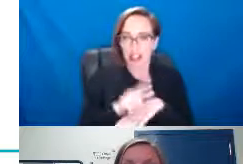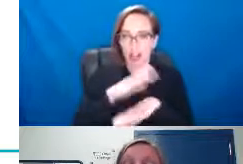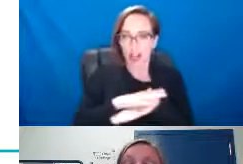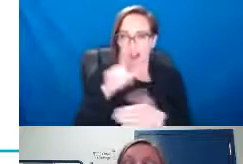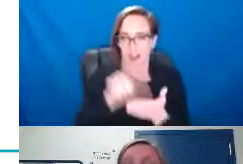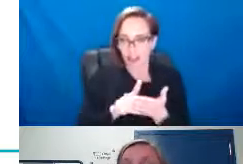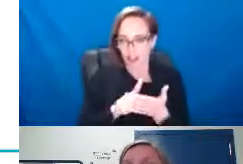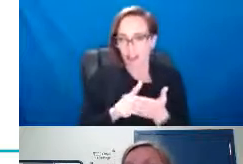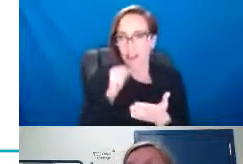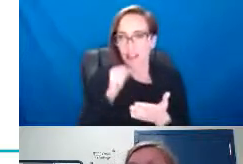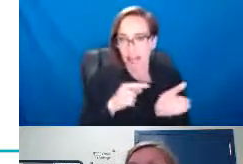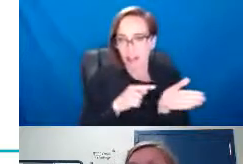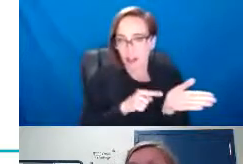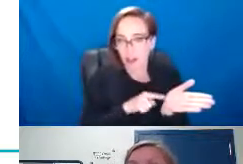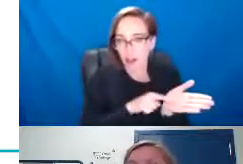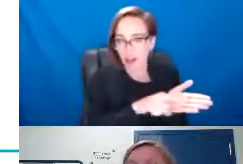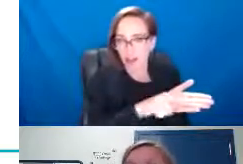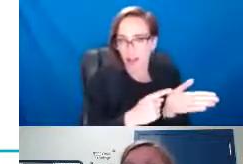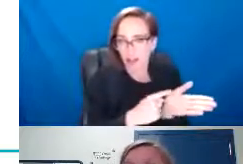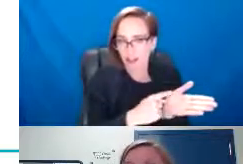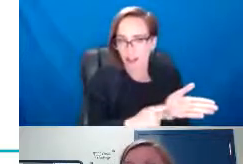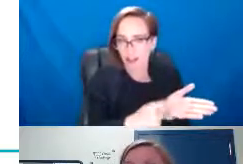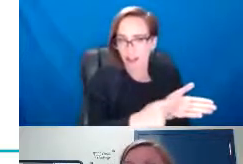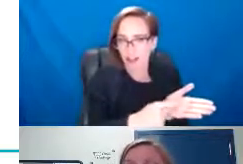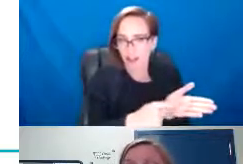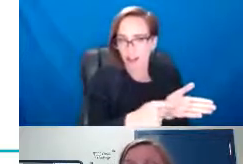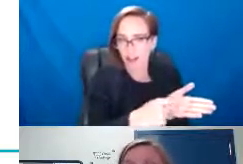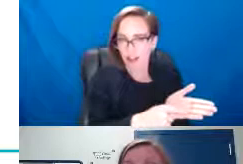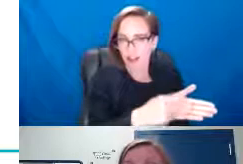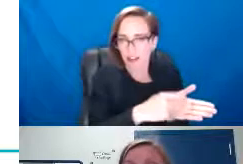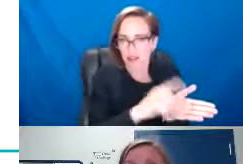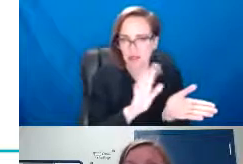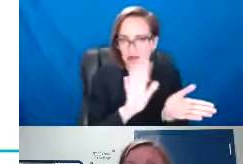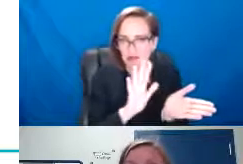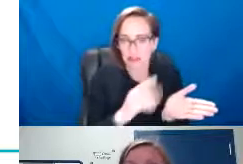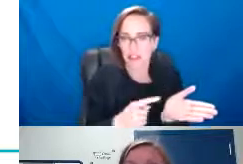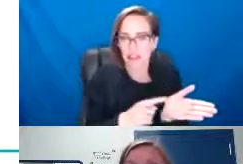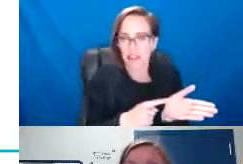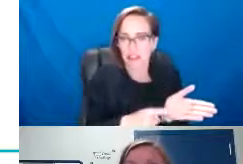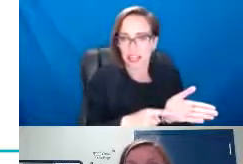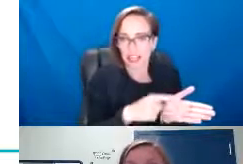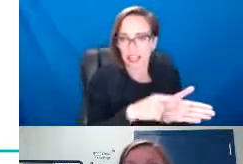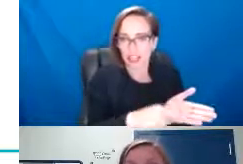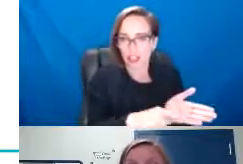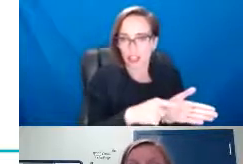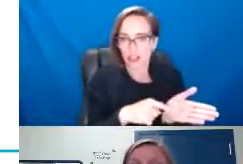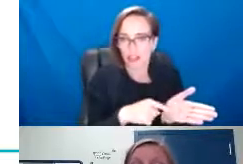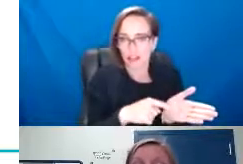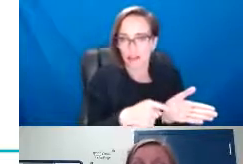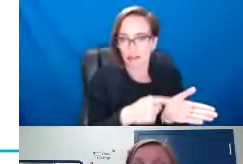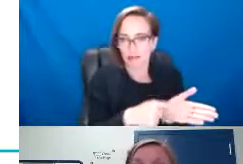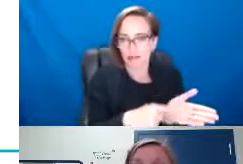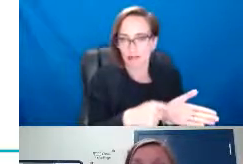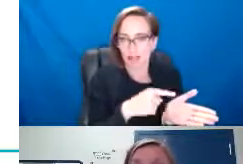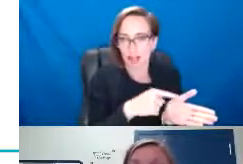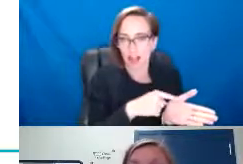letter. When I want to move to the next word, I pause. I don't touch the hand. And then I